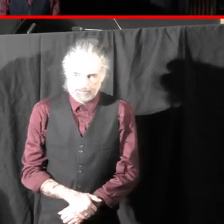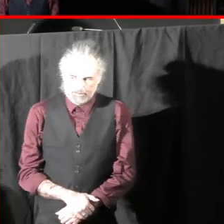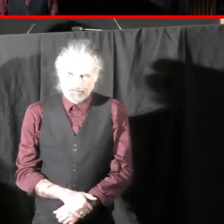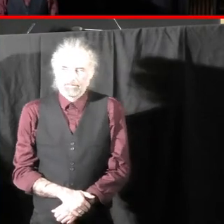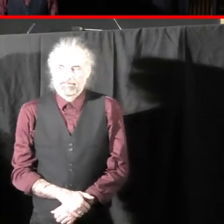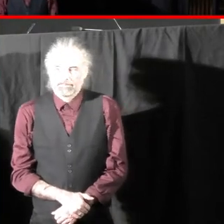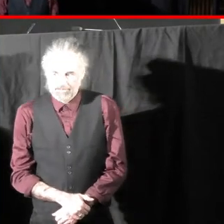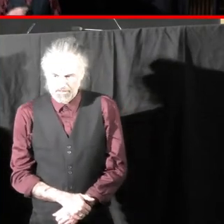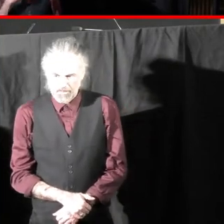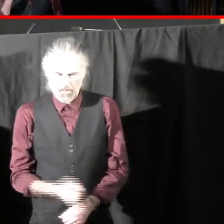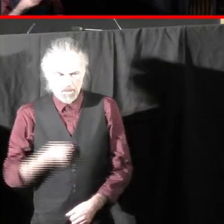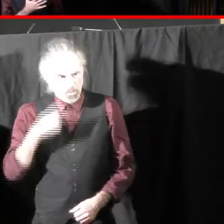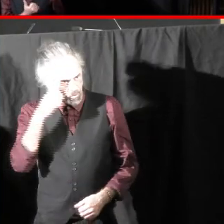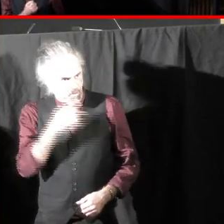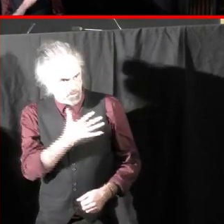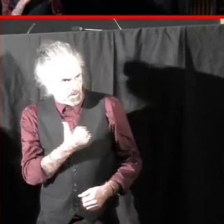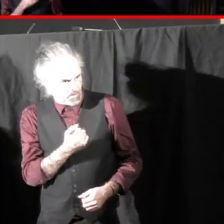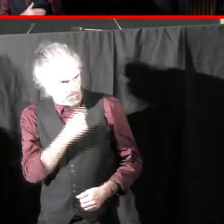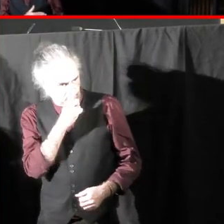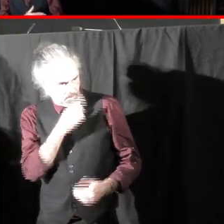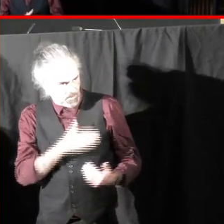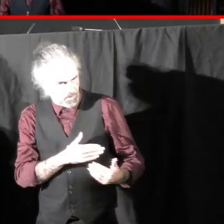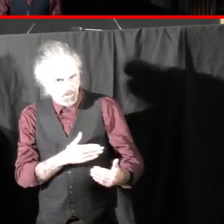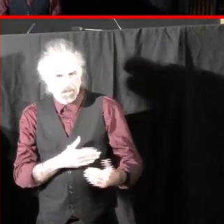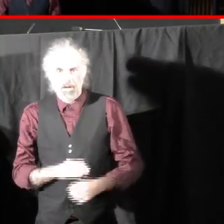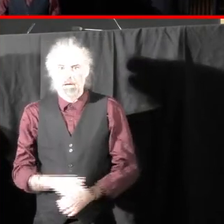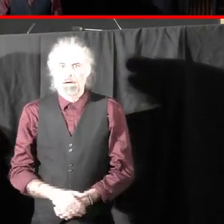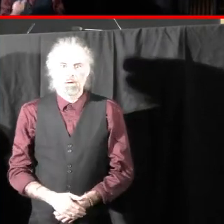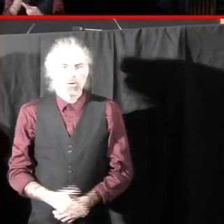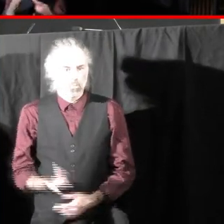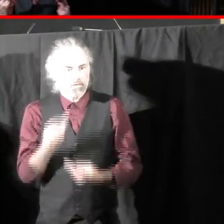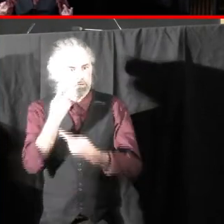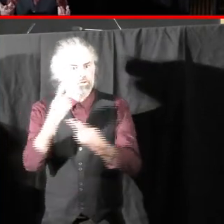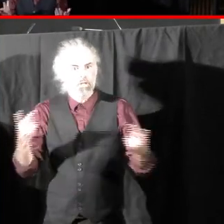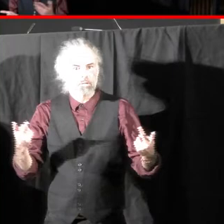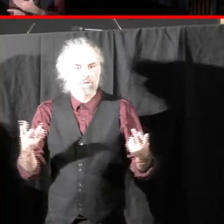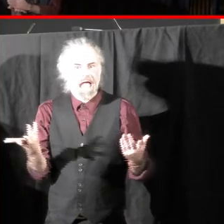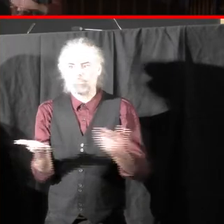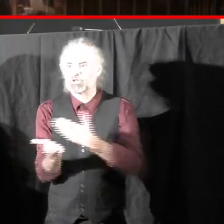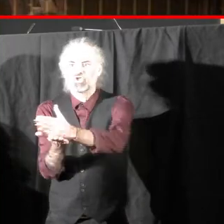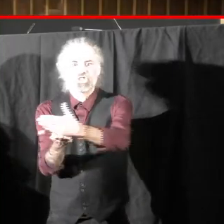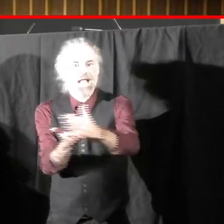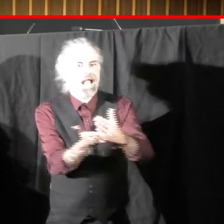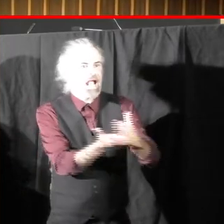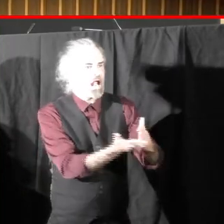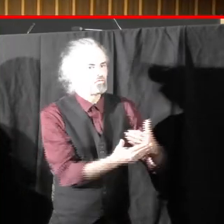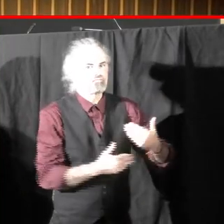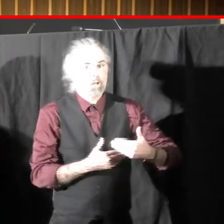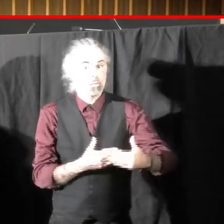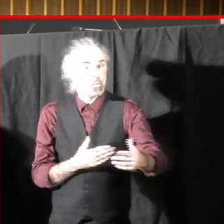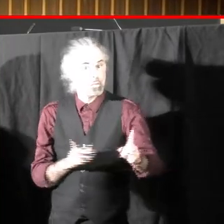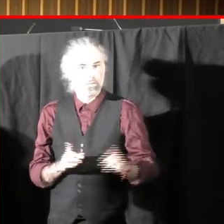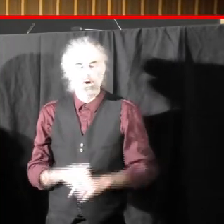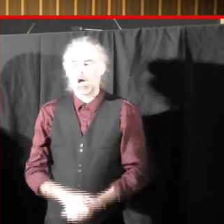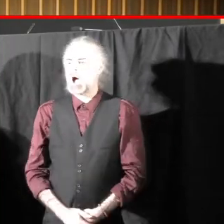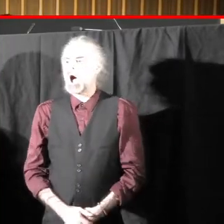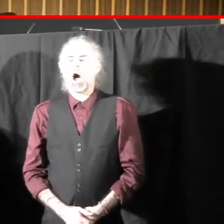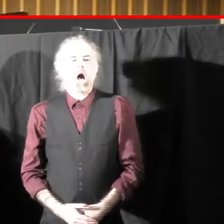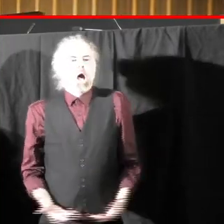course. I thought you had your people. How will you there, share right? them? How will you share the records, Mayor? I'm going to